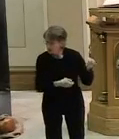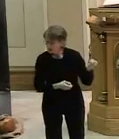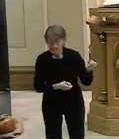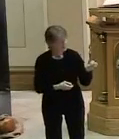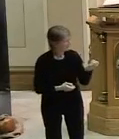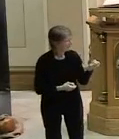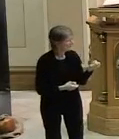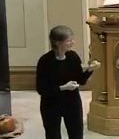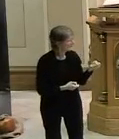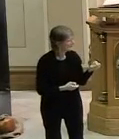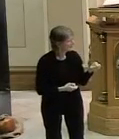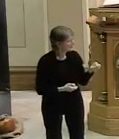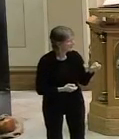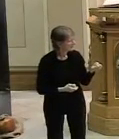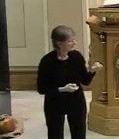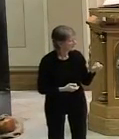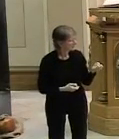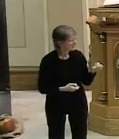it closer to you.